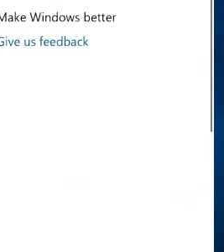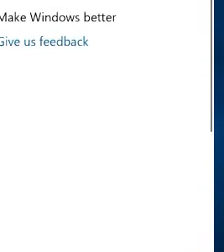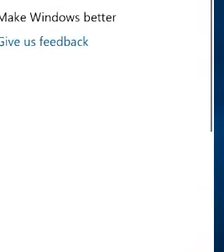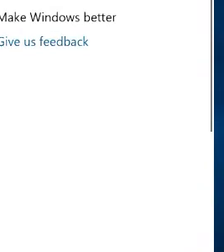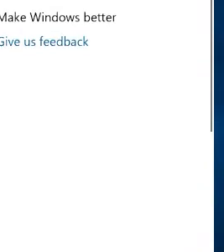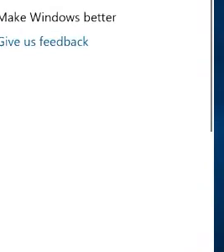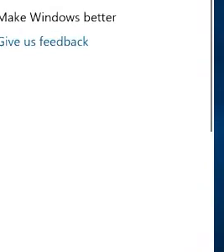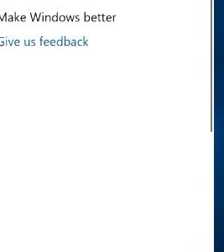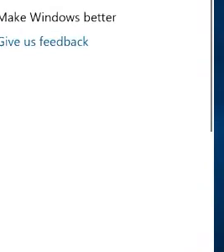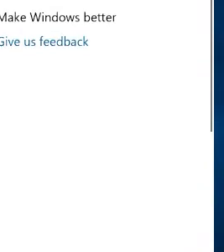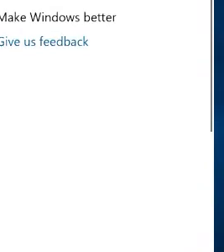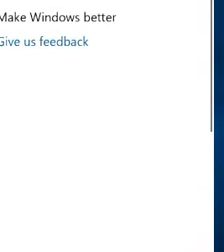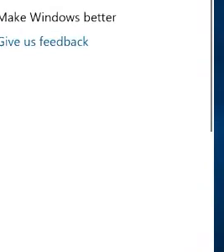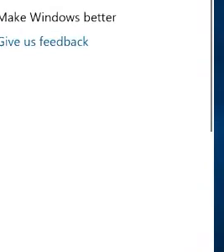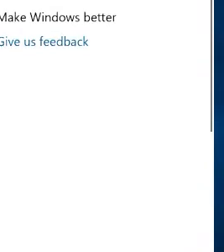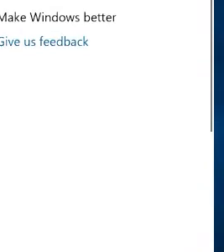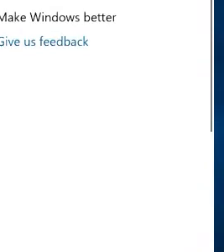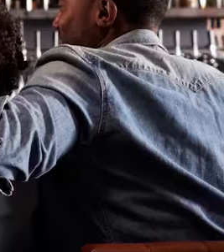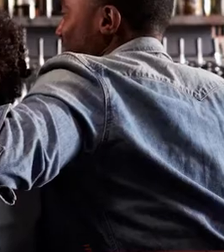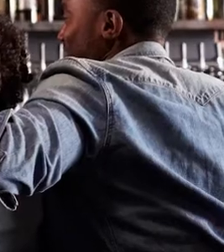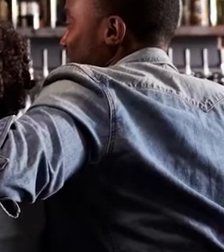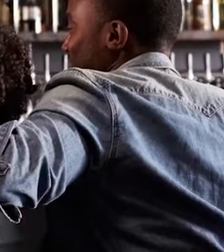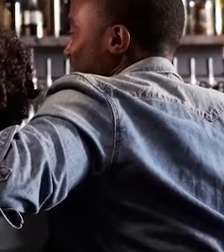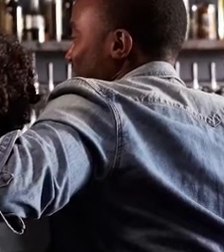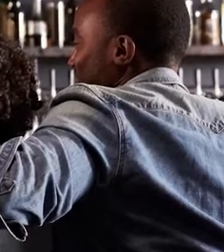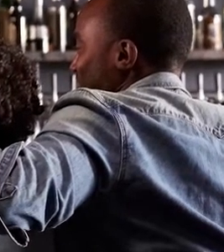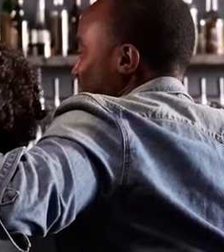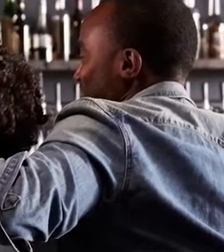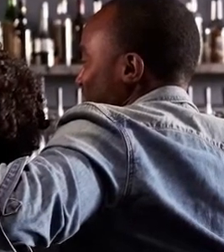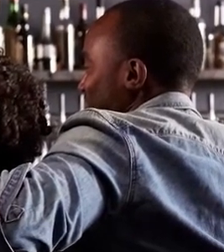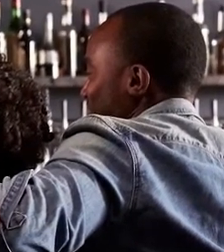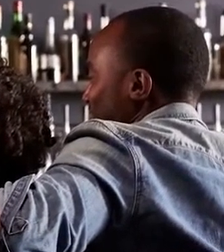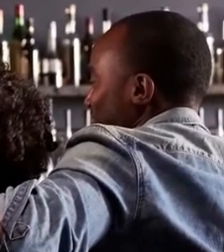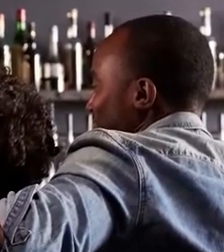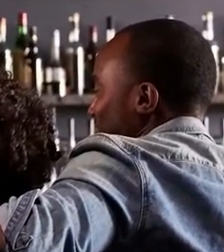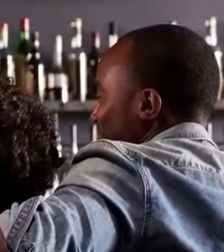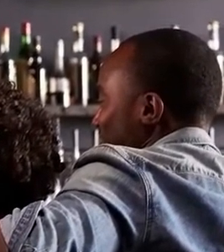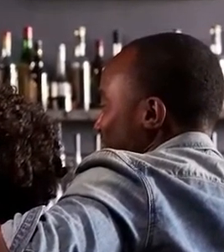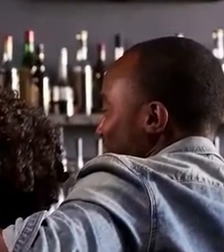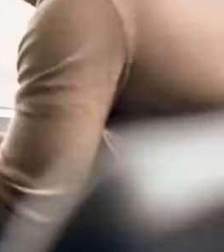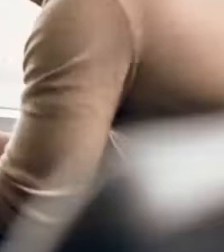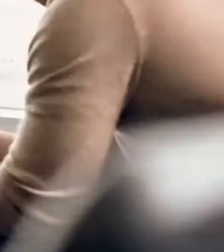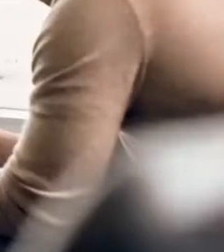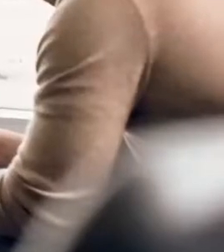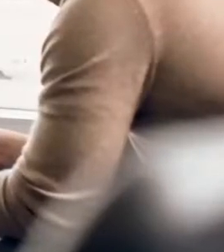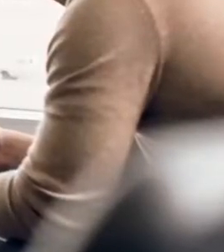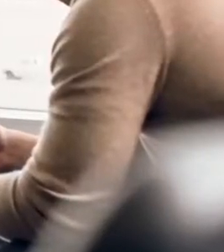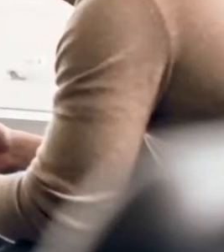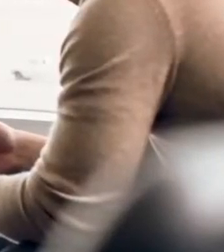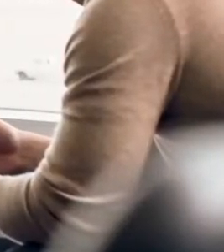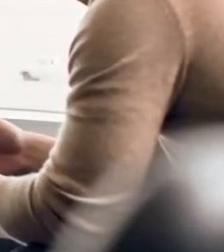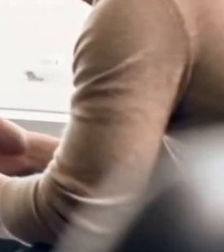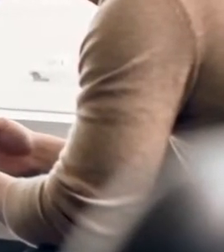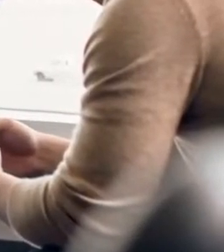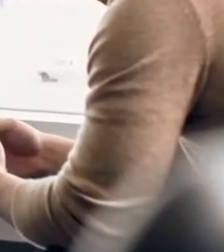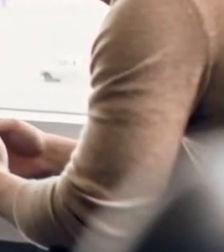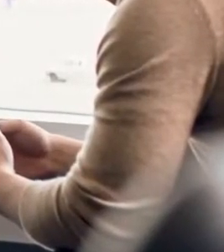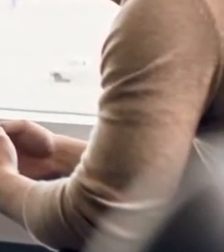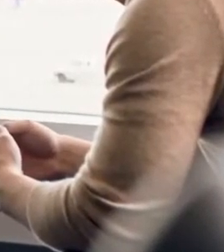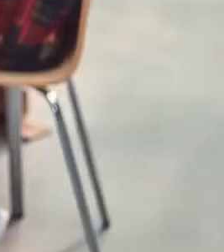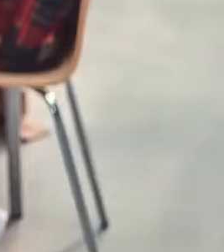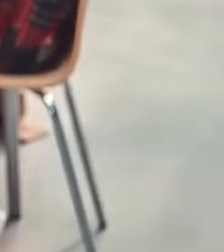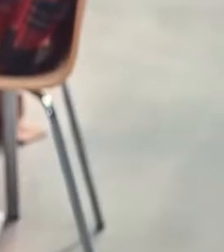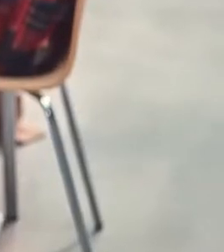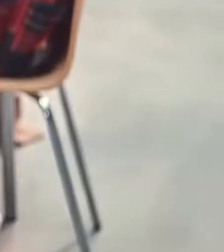people with hearing impairments to enjoy a video. They're also great for following a football game in a noisy restaurant or watching the news in a busy airport